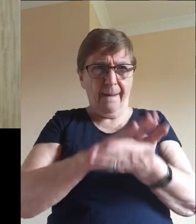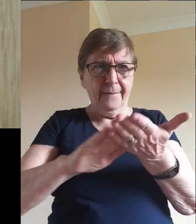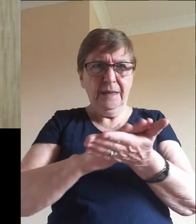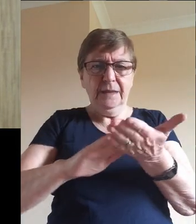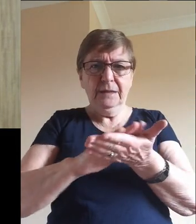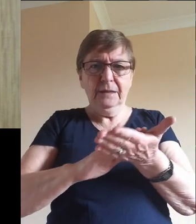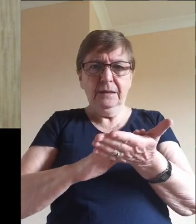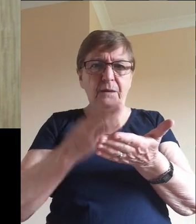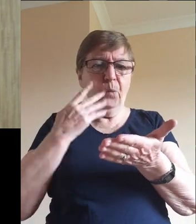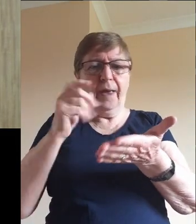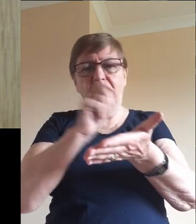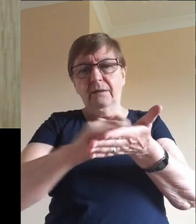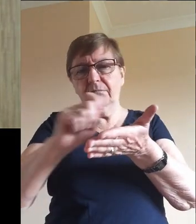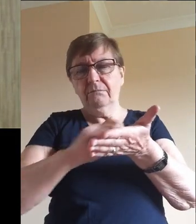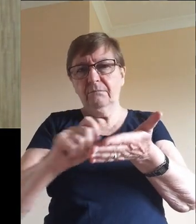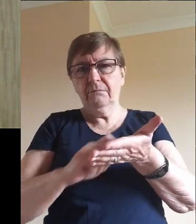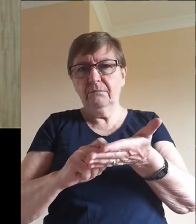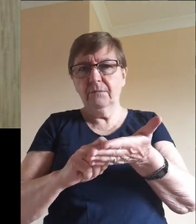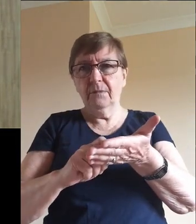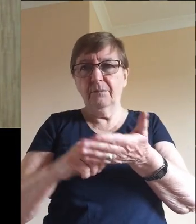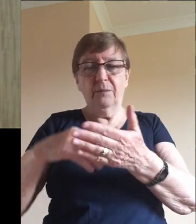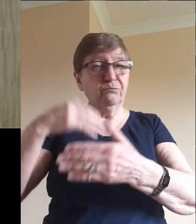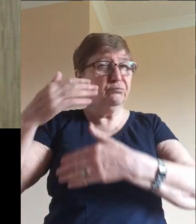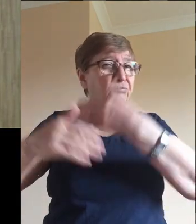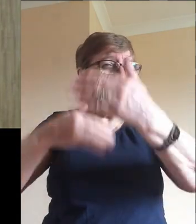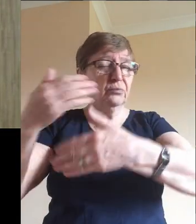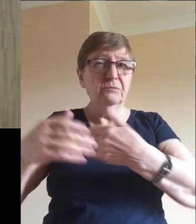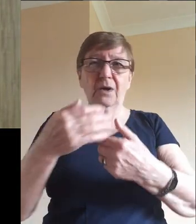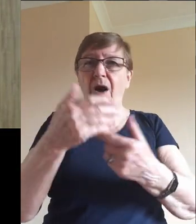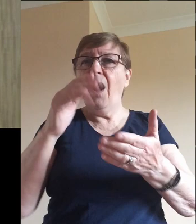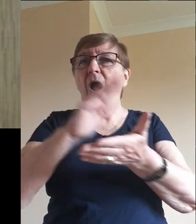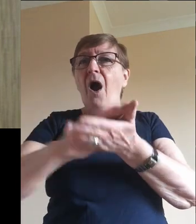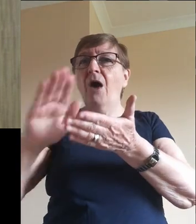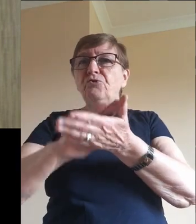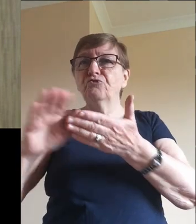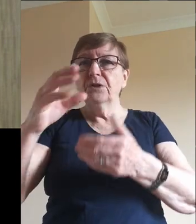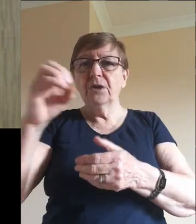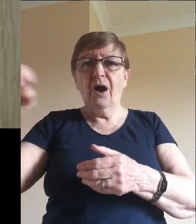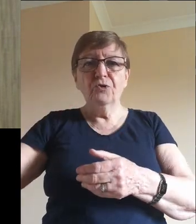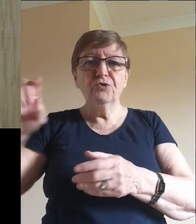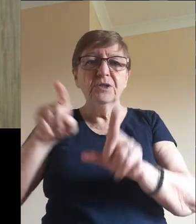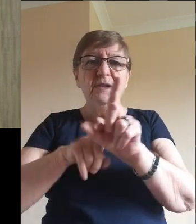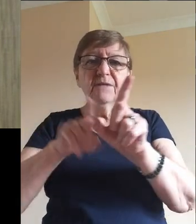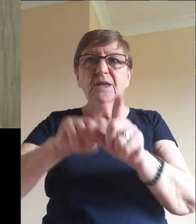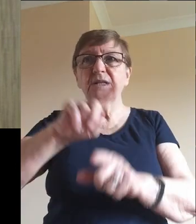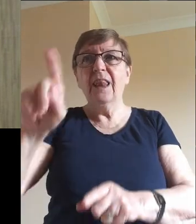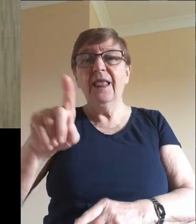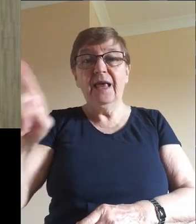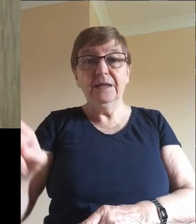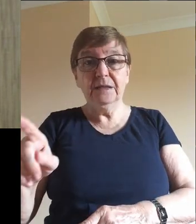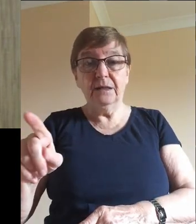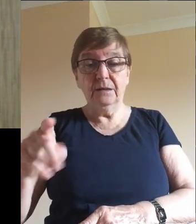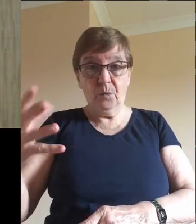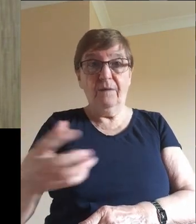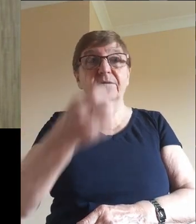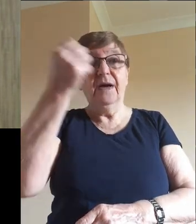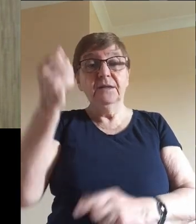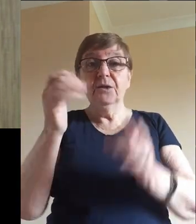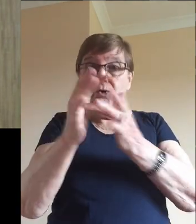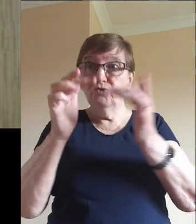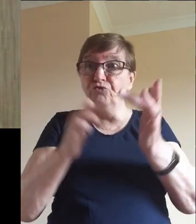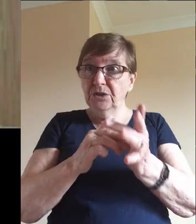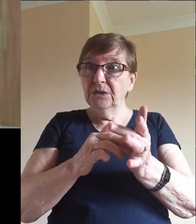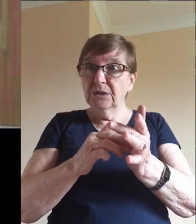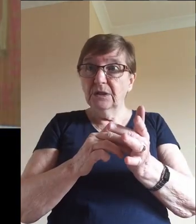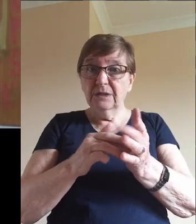down. But hundreds of years later, we find them coming true. Hundreds of years later, we find that Jesus is given